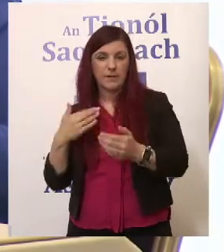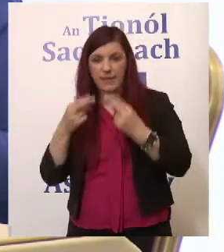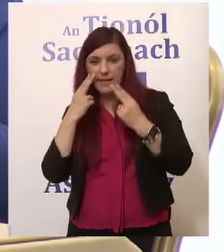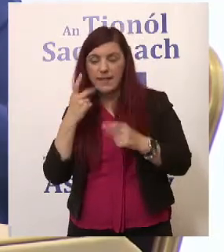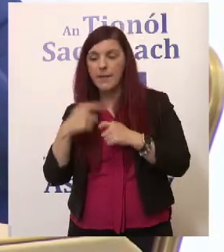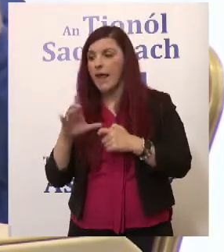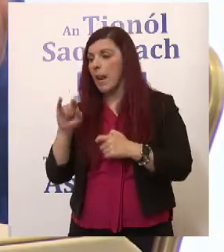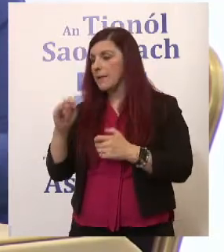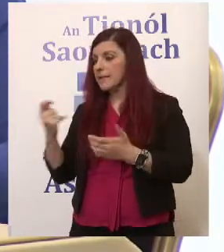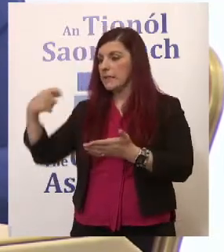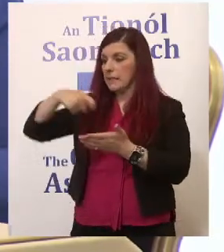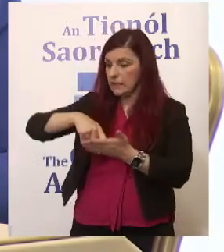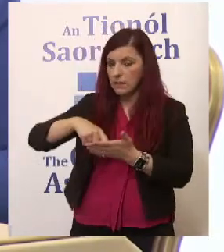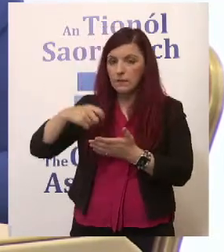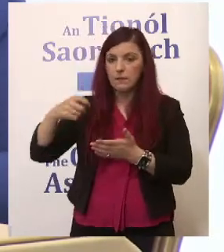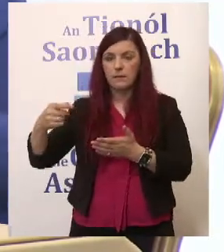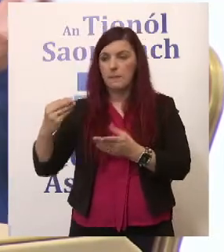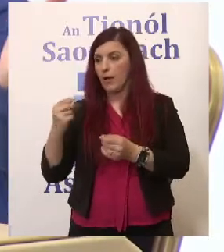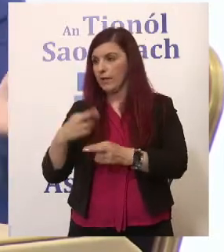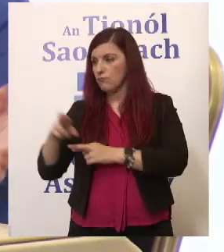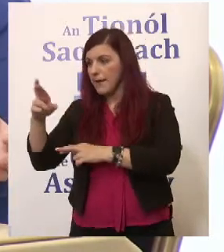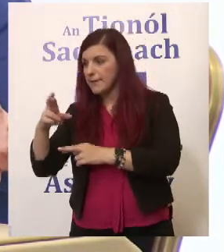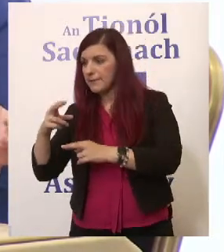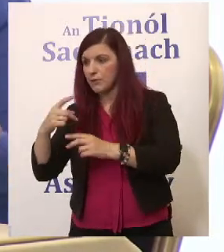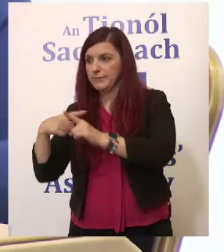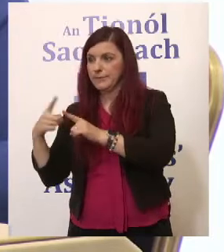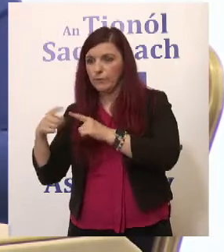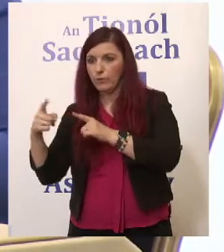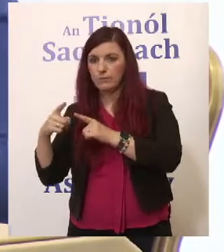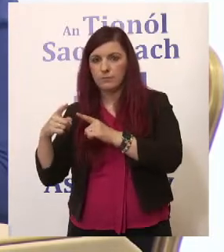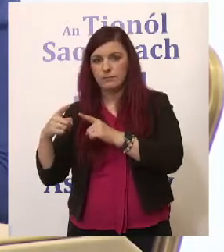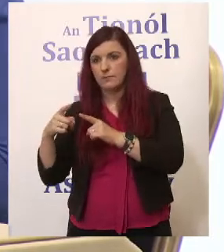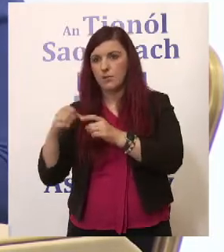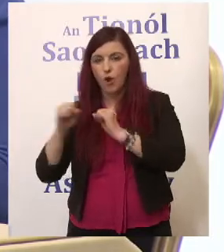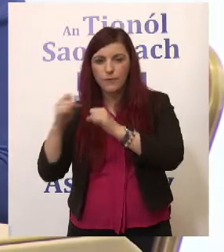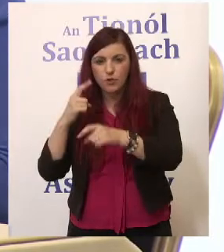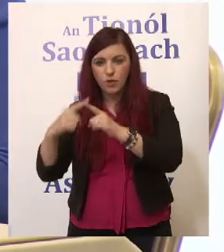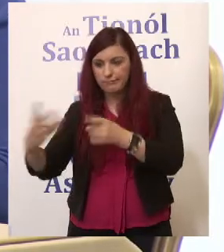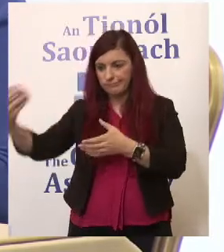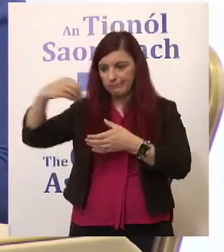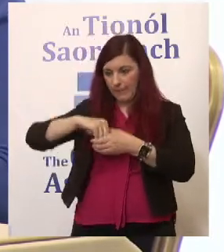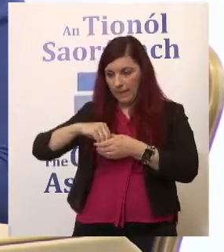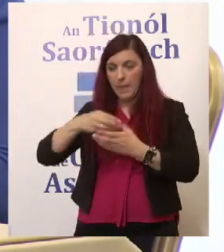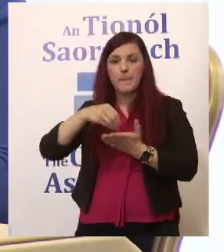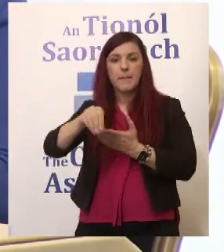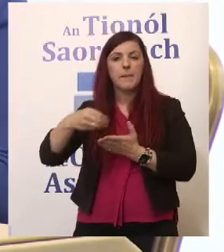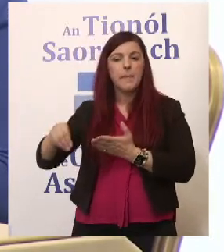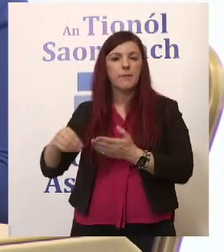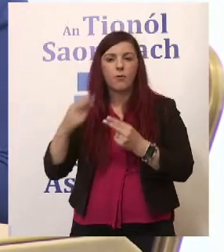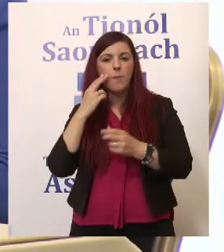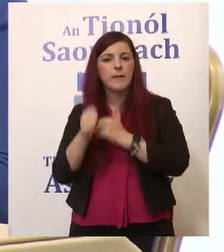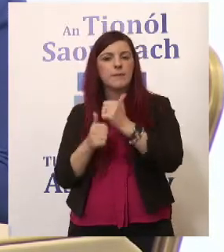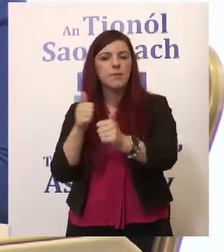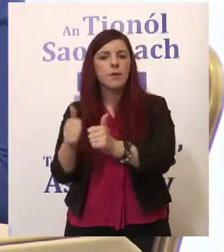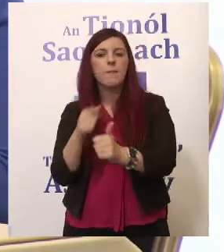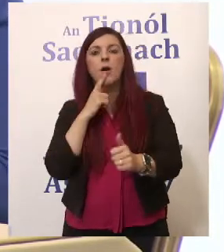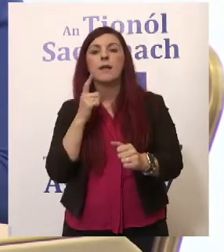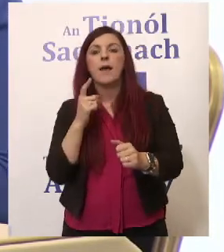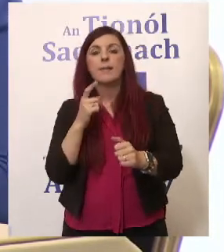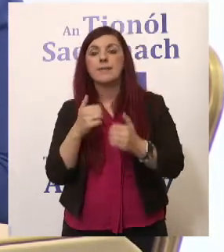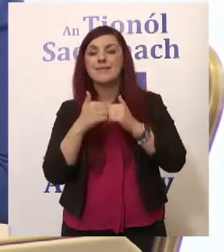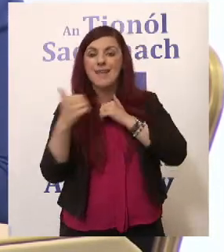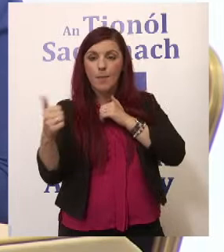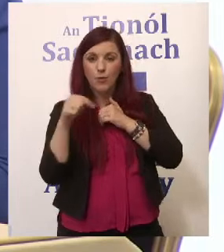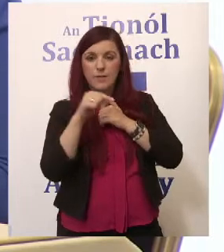property tax revenues, the money they raise from service charges, and that pays for everything they do. But they do get a lot of kind